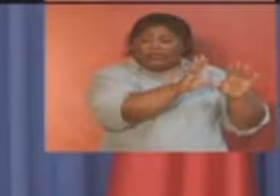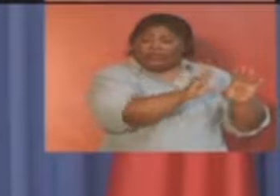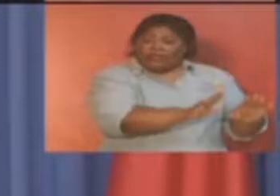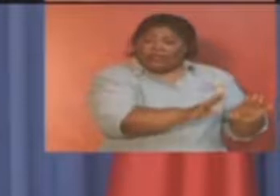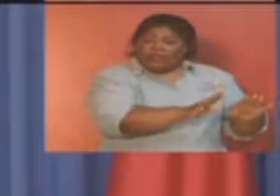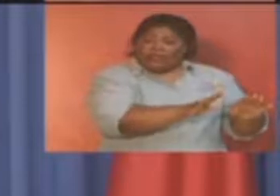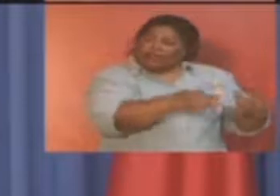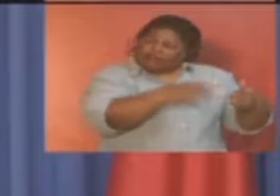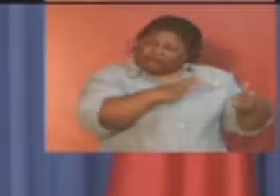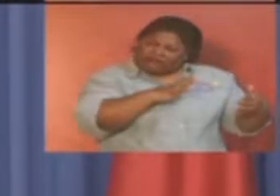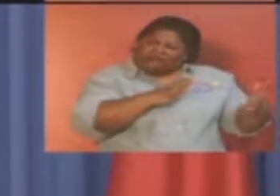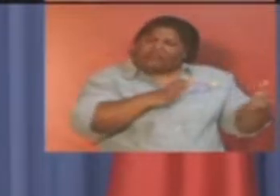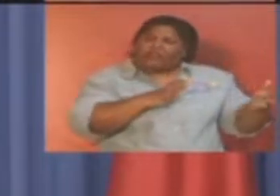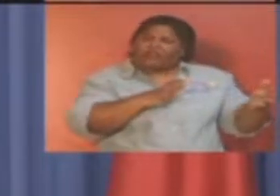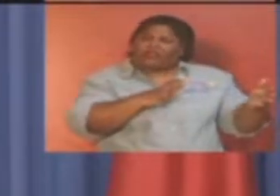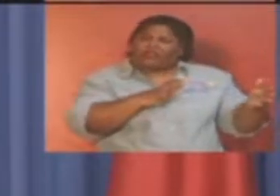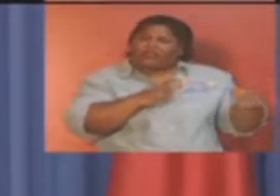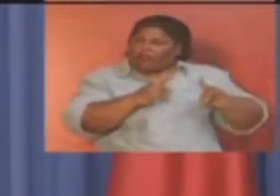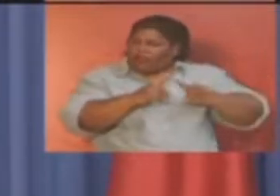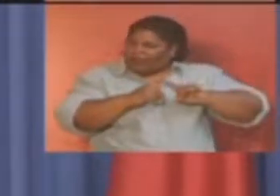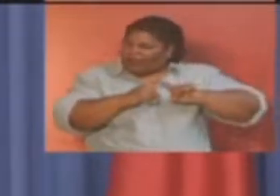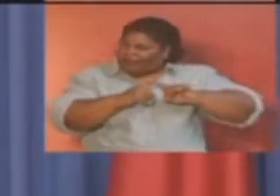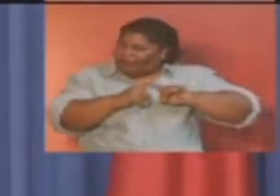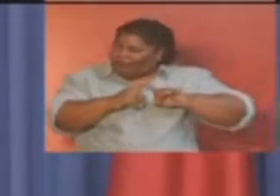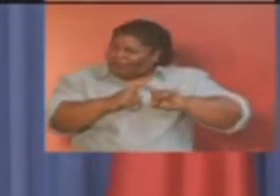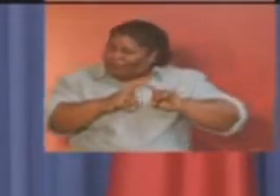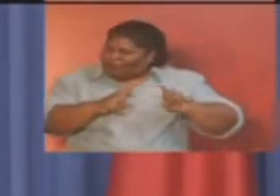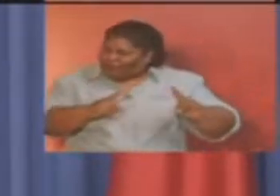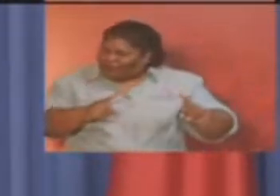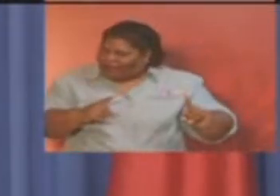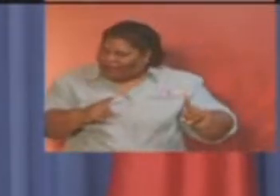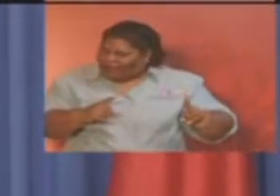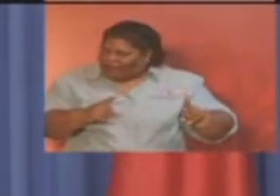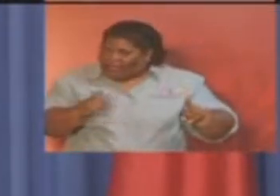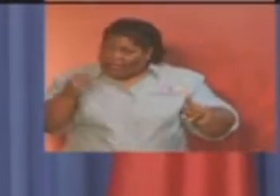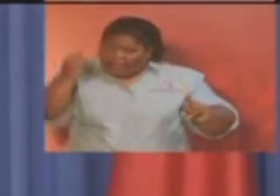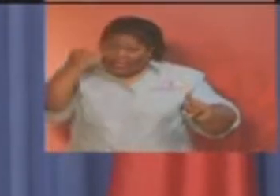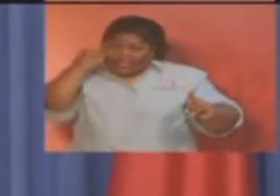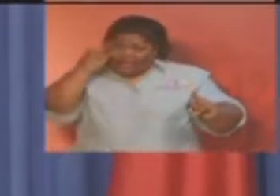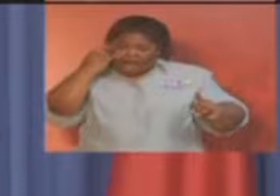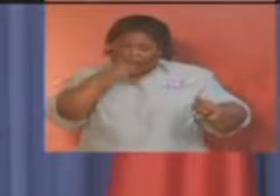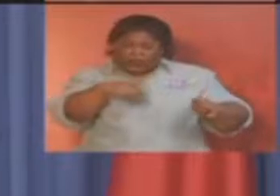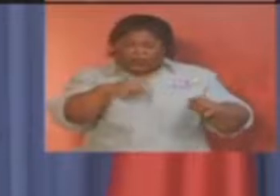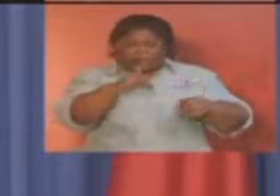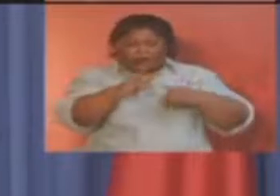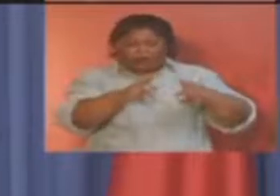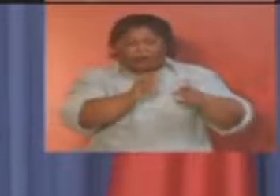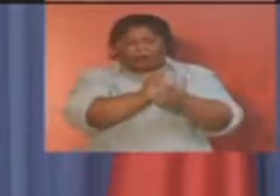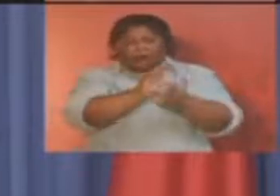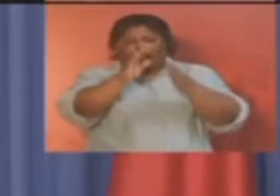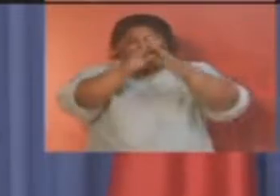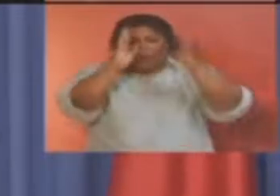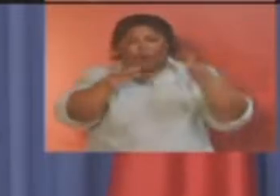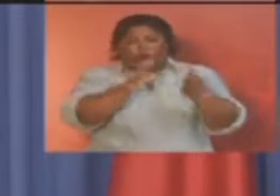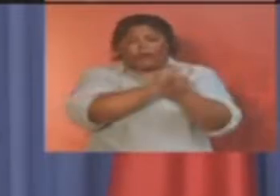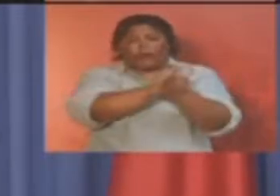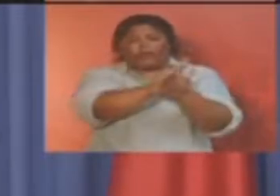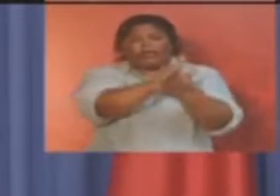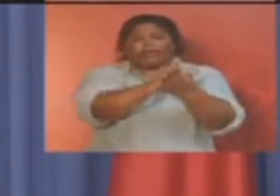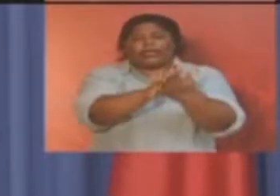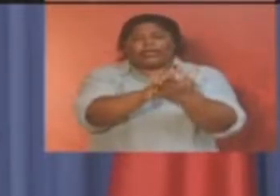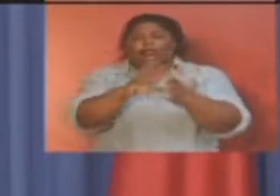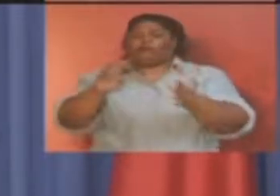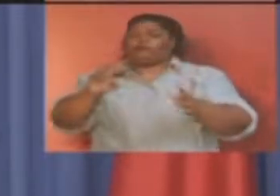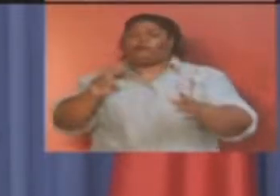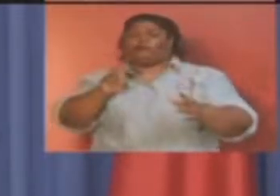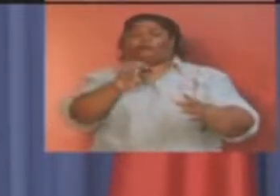of sanitation and essential operations of residences, such as plumbers, electricians, exterminators. Again, these